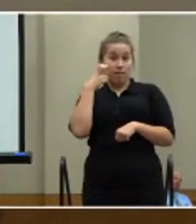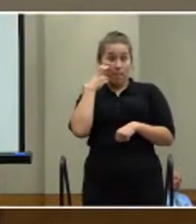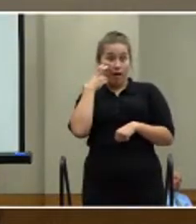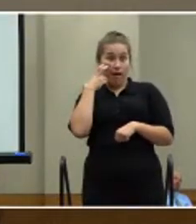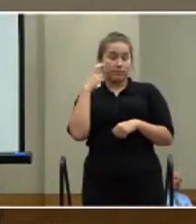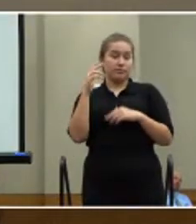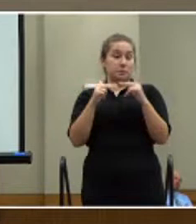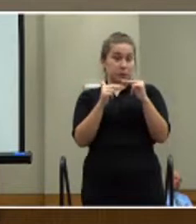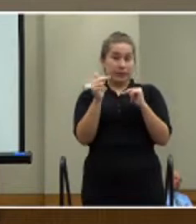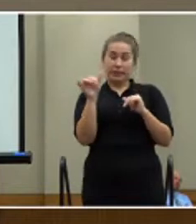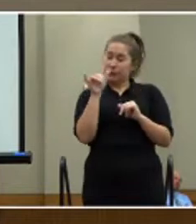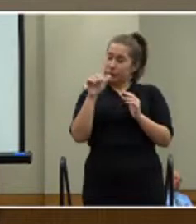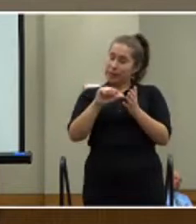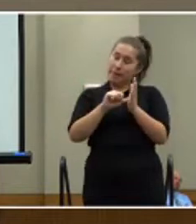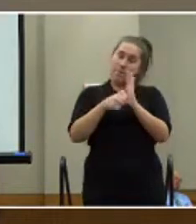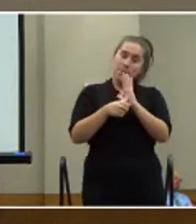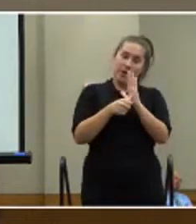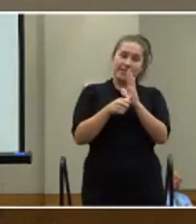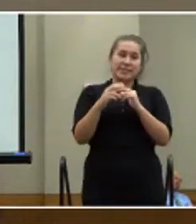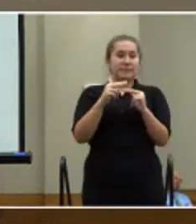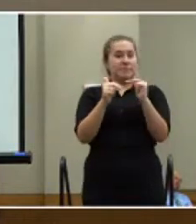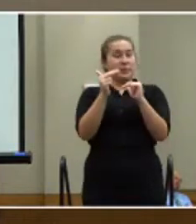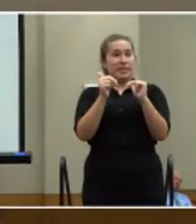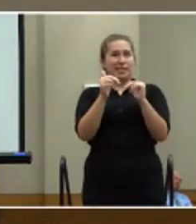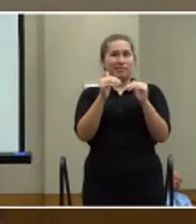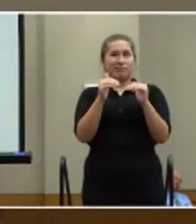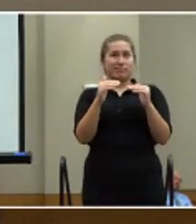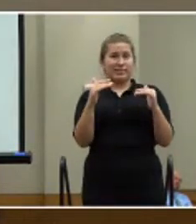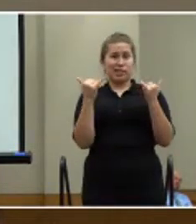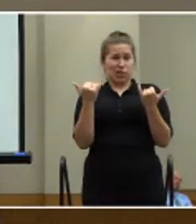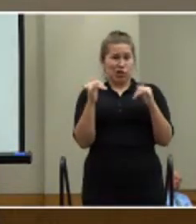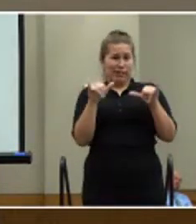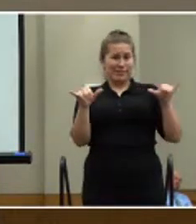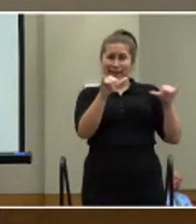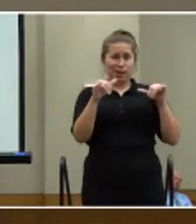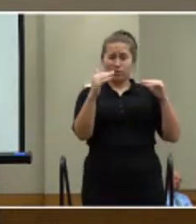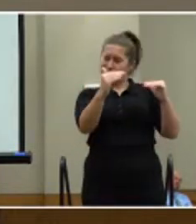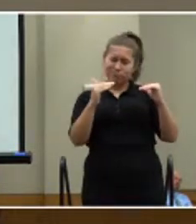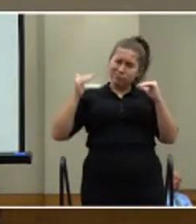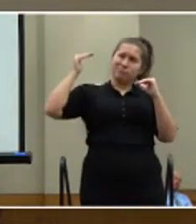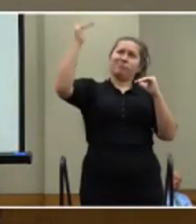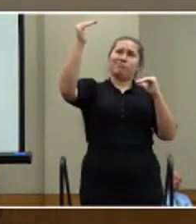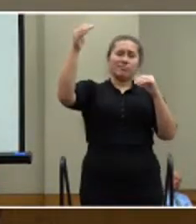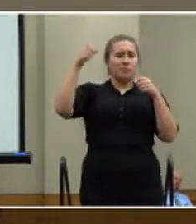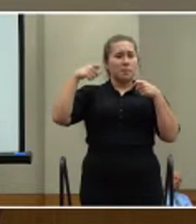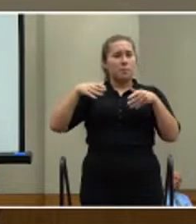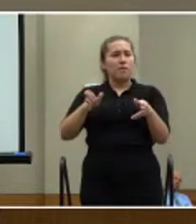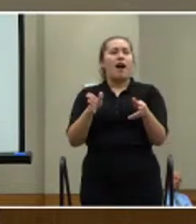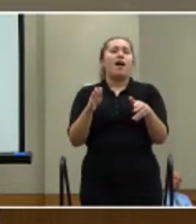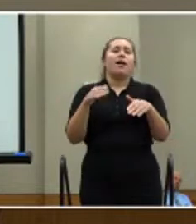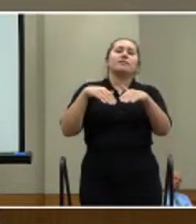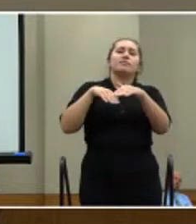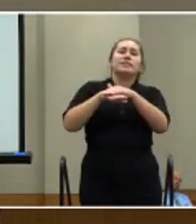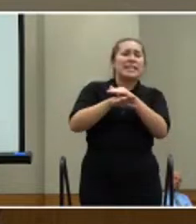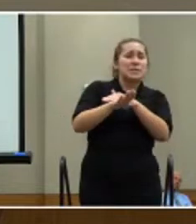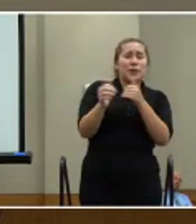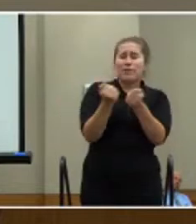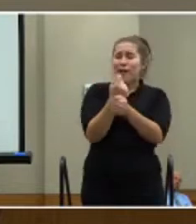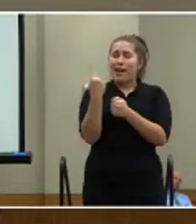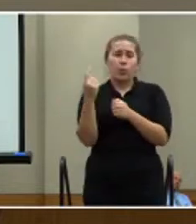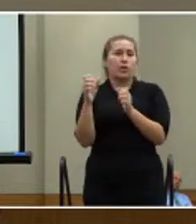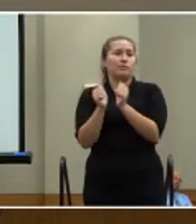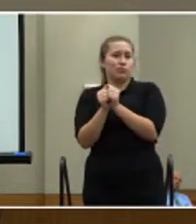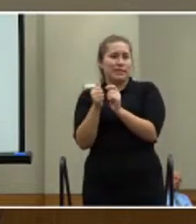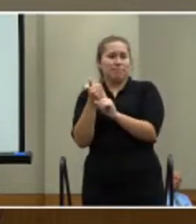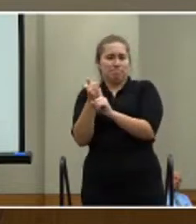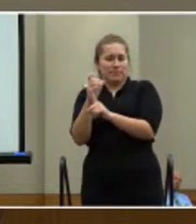impressive facility that goes beyond the current standards to provide accessibility for all people with disabilities. Again, it's